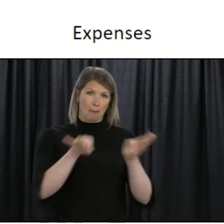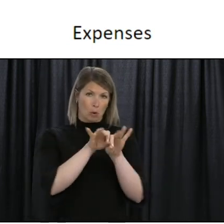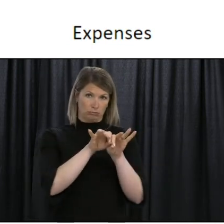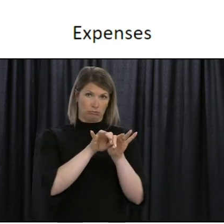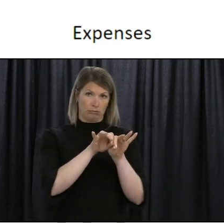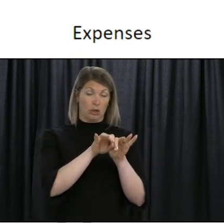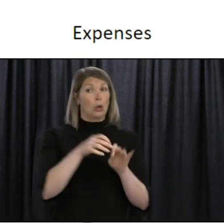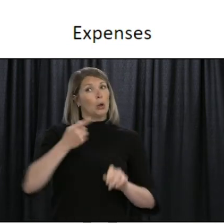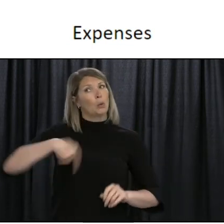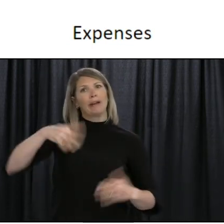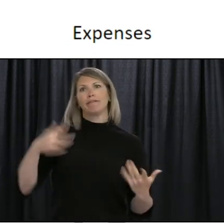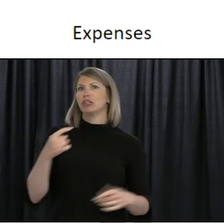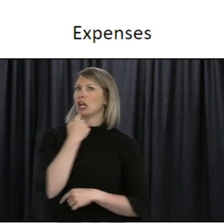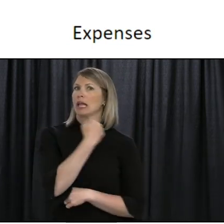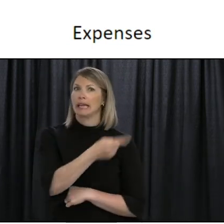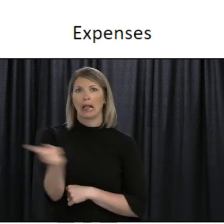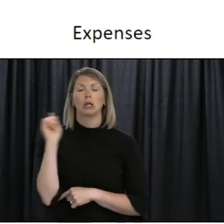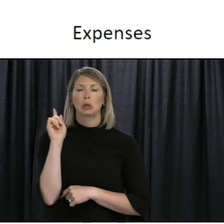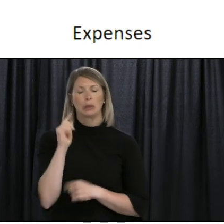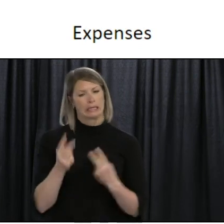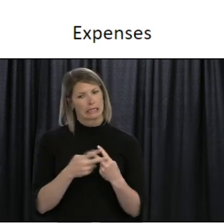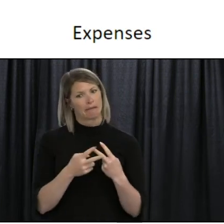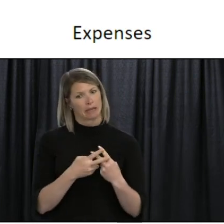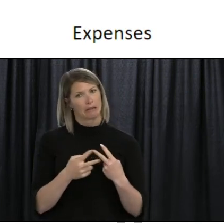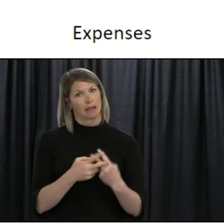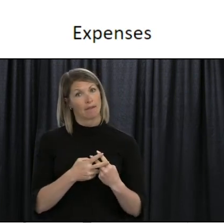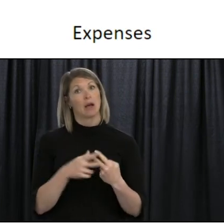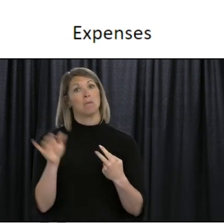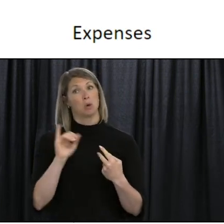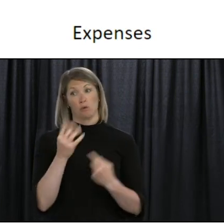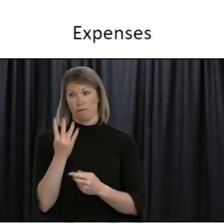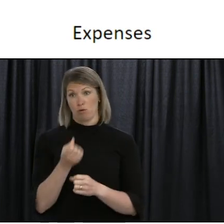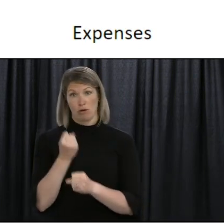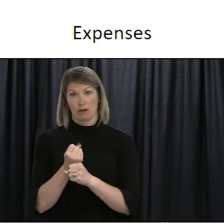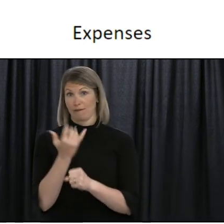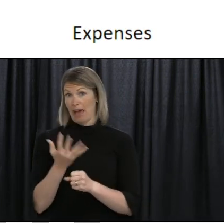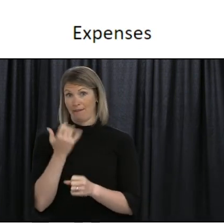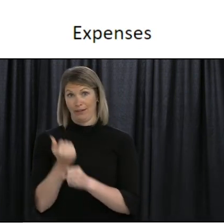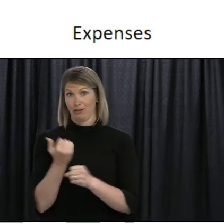service. It has driven our actions over the past 4 to 5 years.